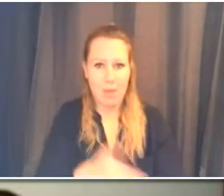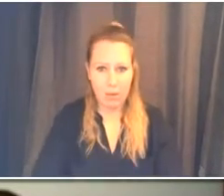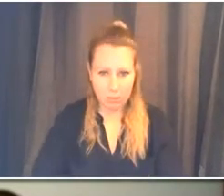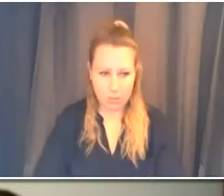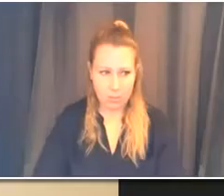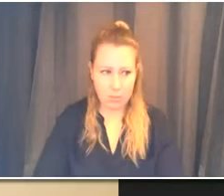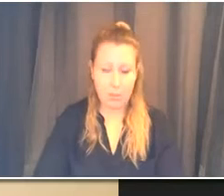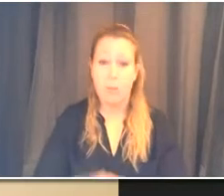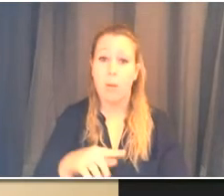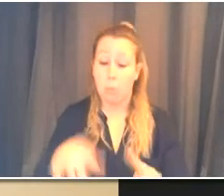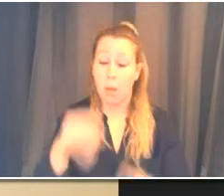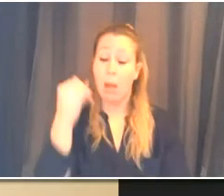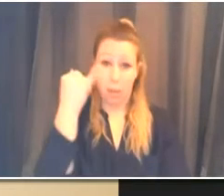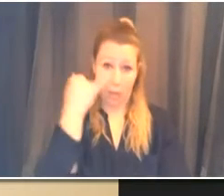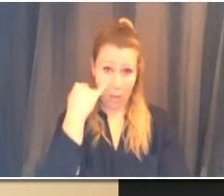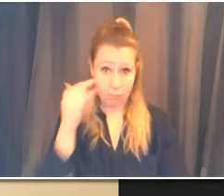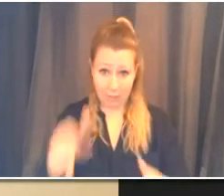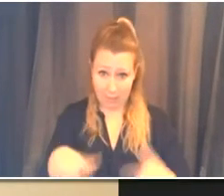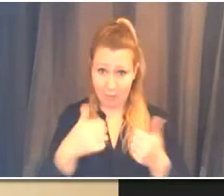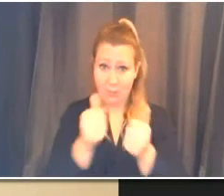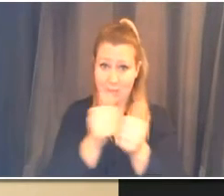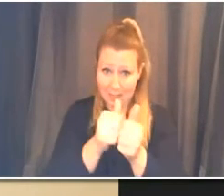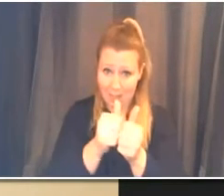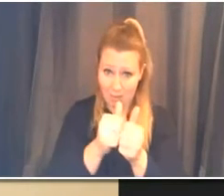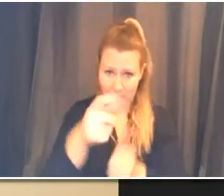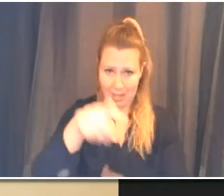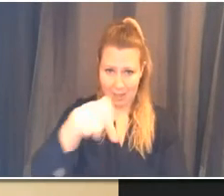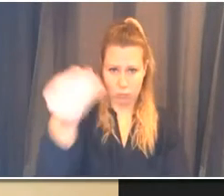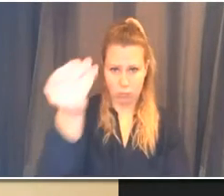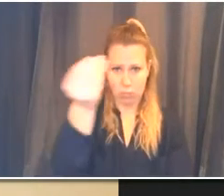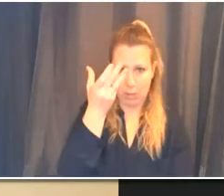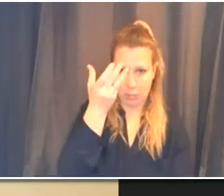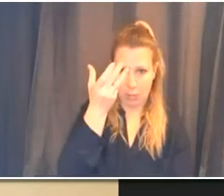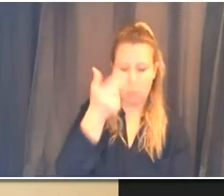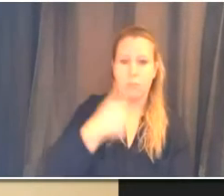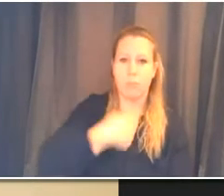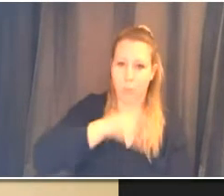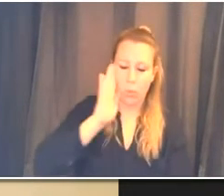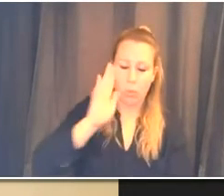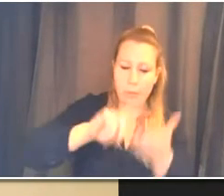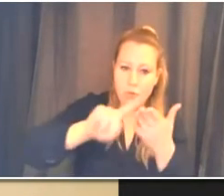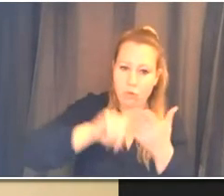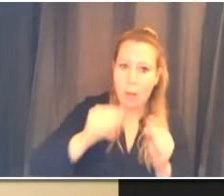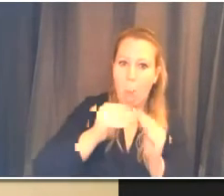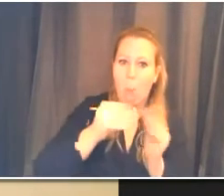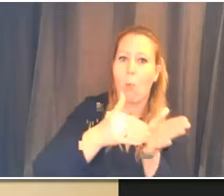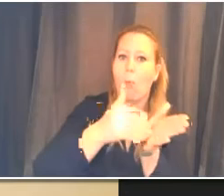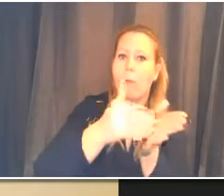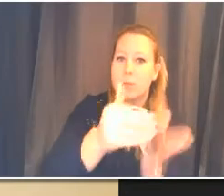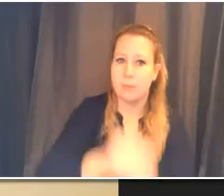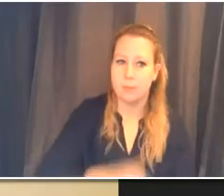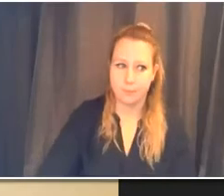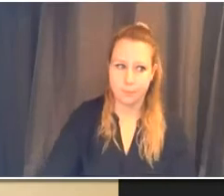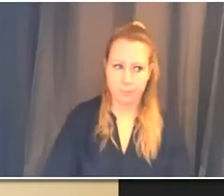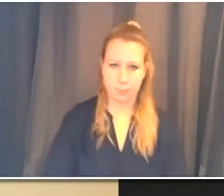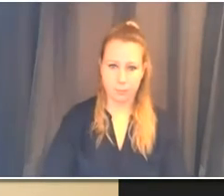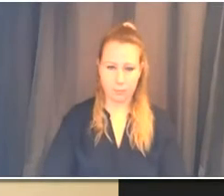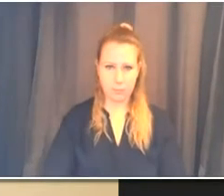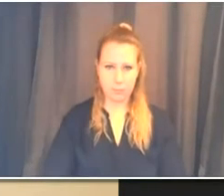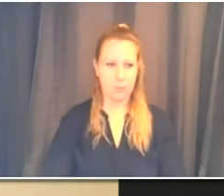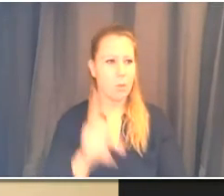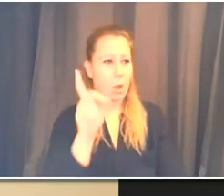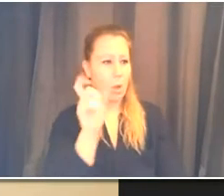right so do you think during covid when people are locked in their homes every day that uh an increase would